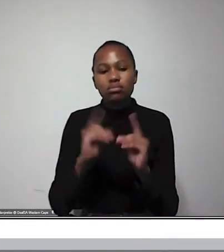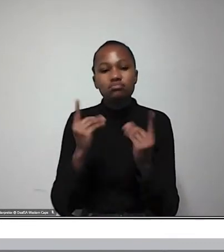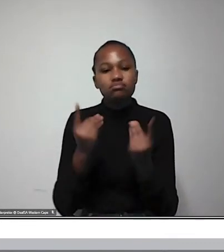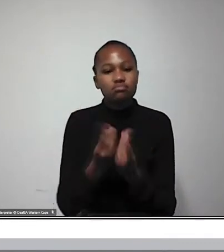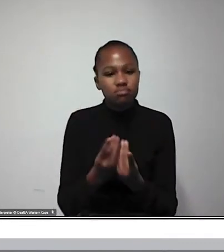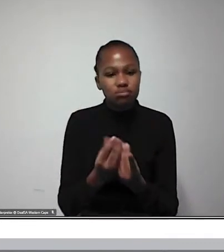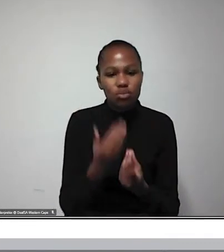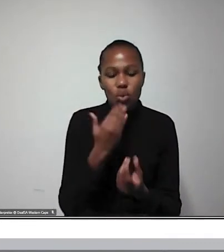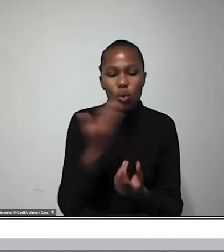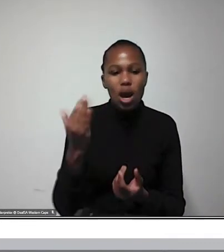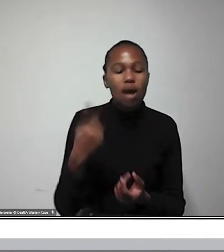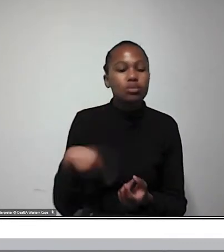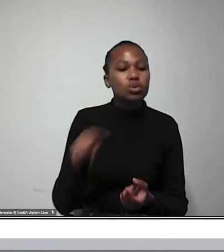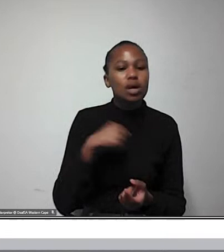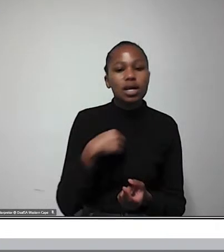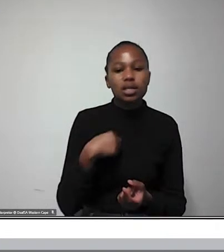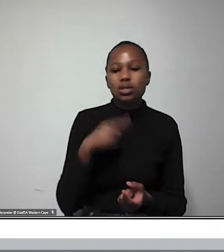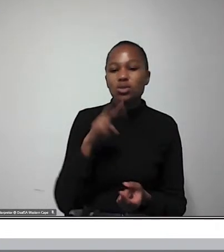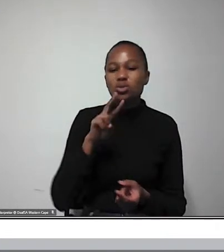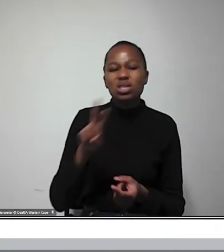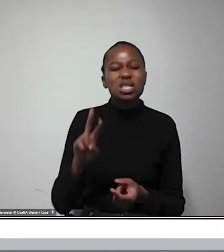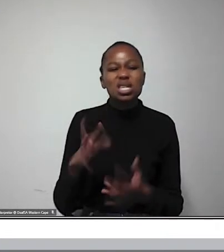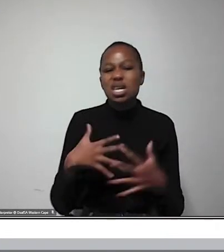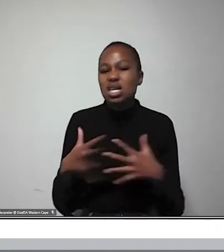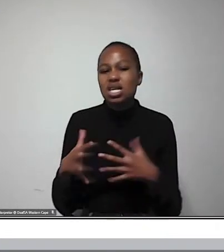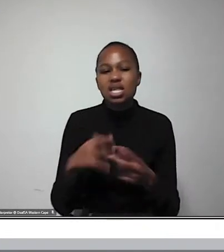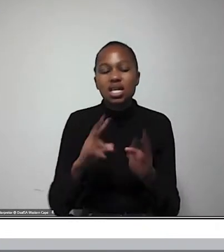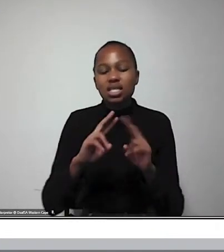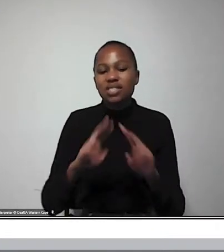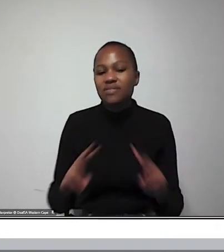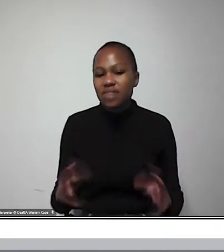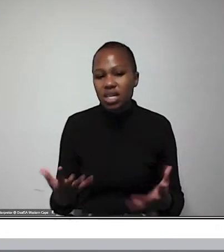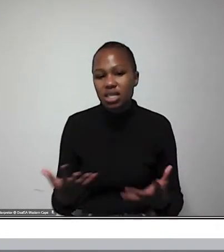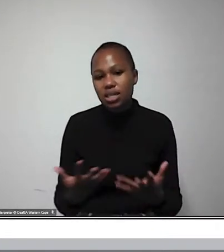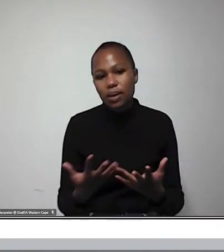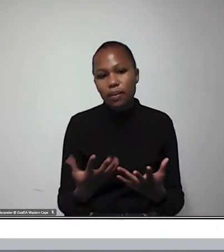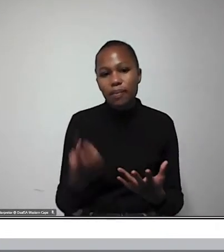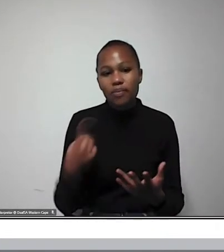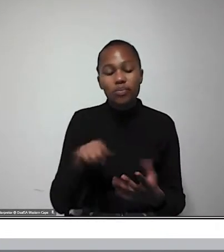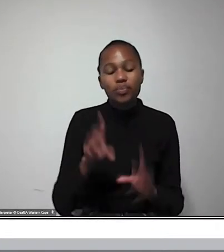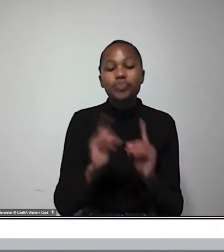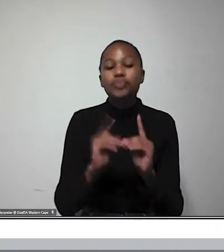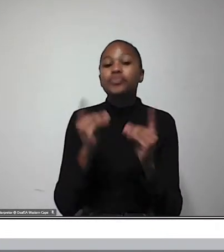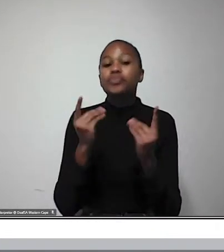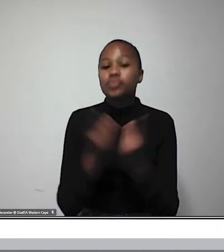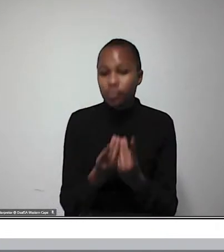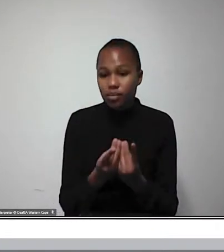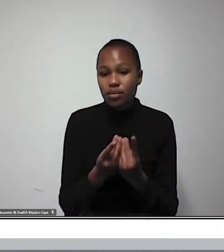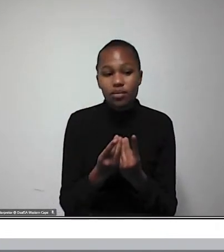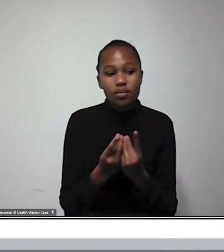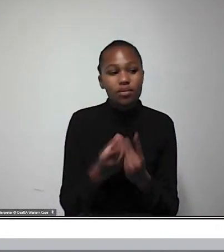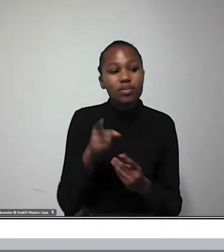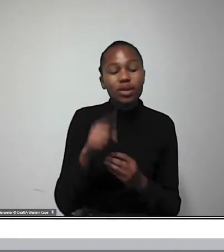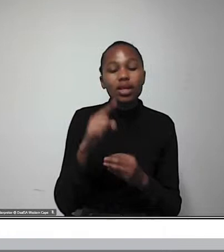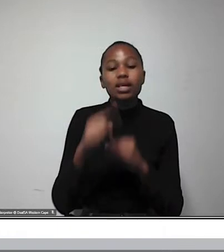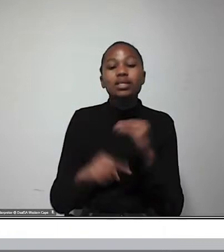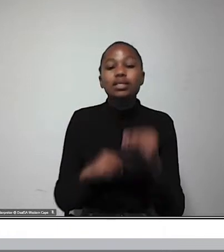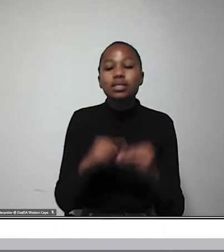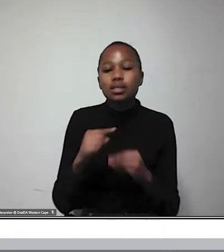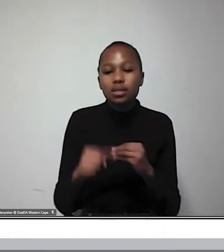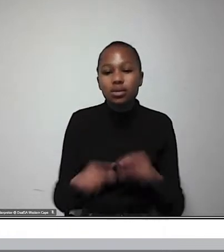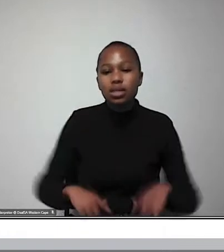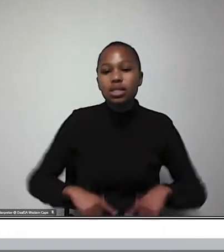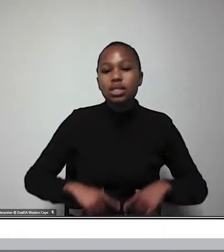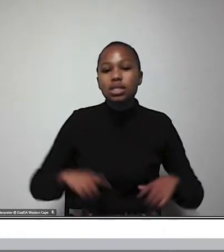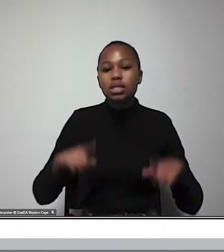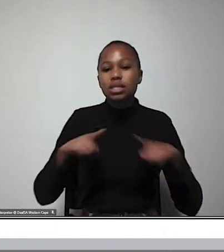and I don't see anything different, you know, or from this particular department, as this is about lives and